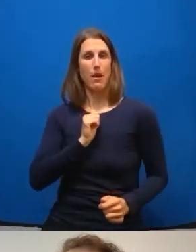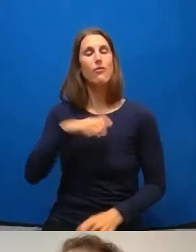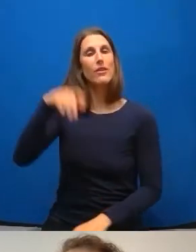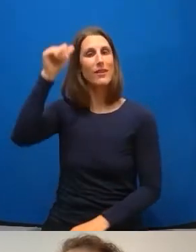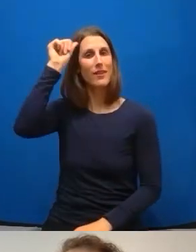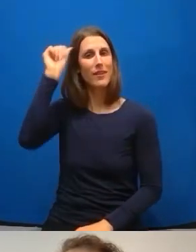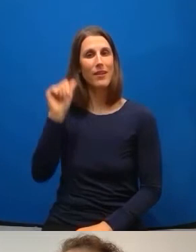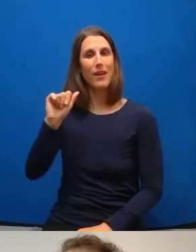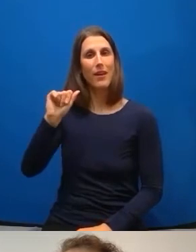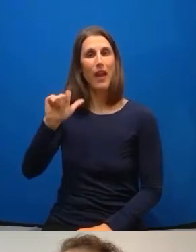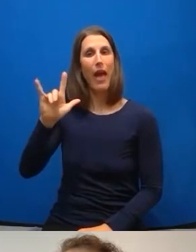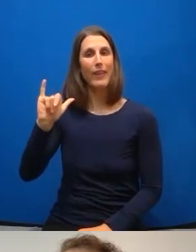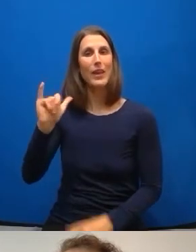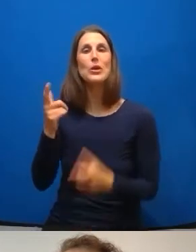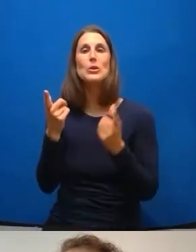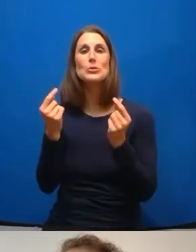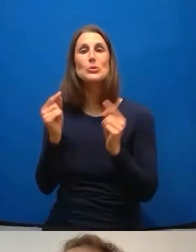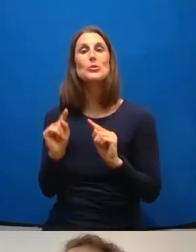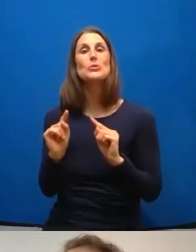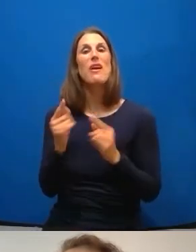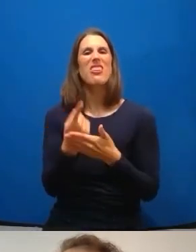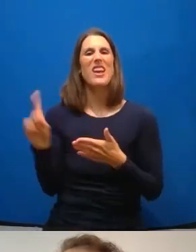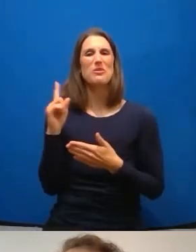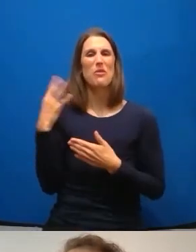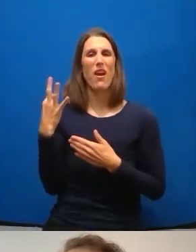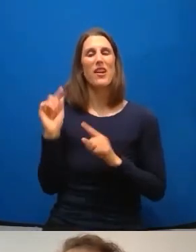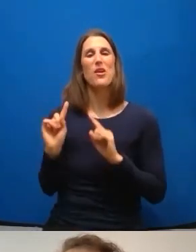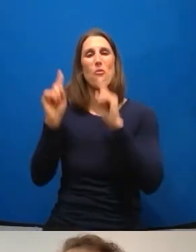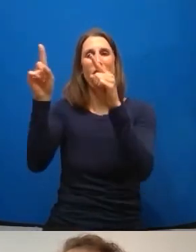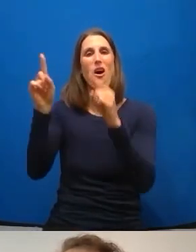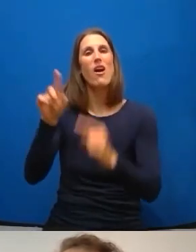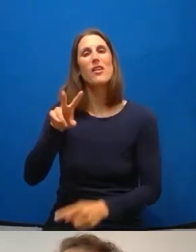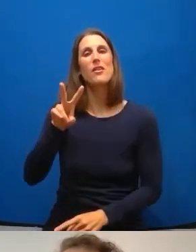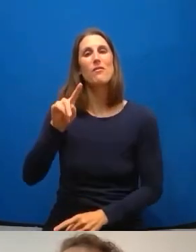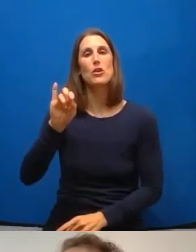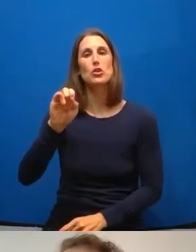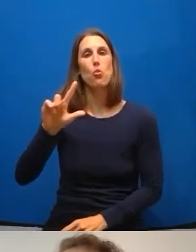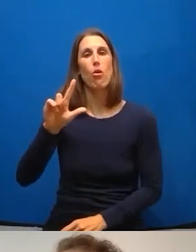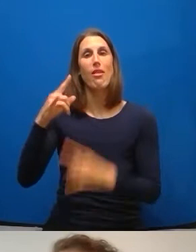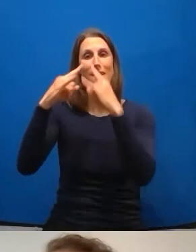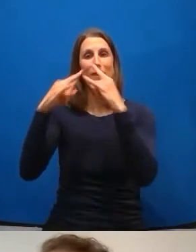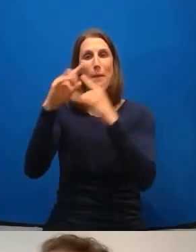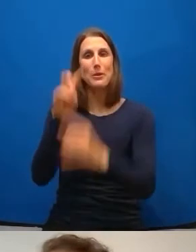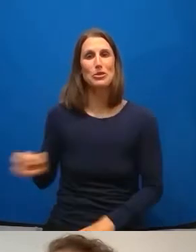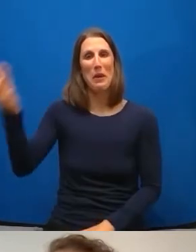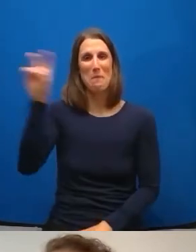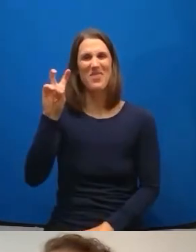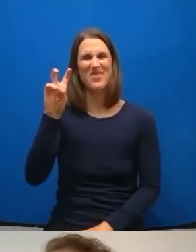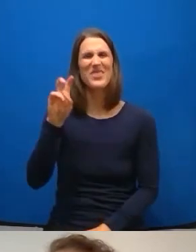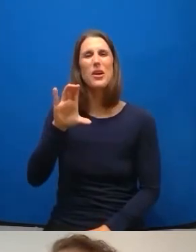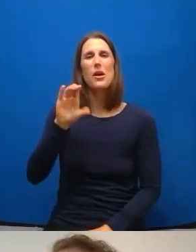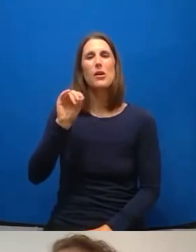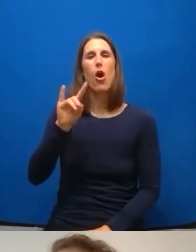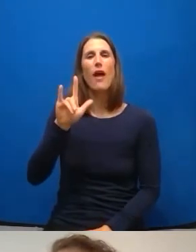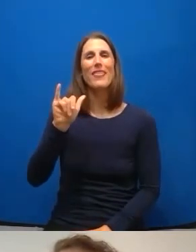on a virtual camping trip last Friday, and the boys brought their own real hot dogs. So it was kind of a hybrid